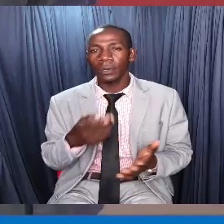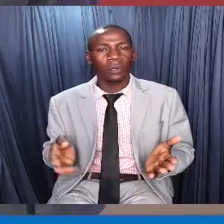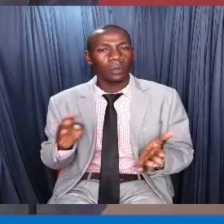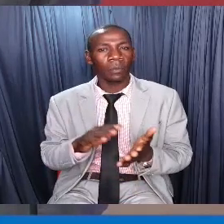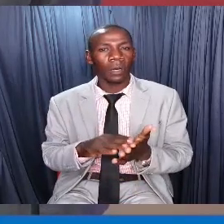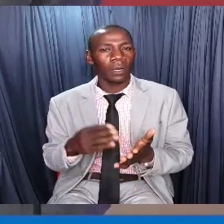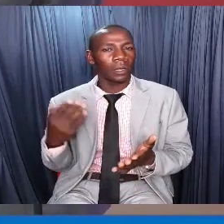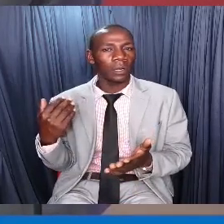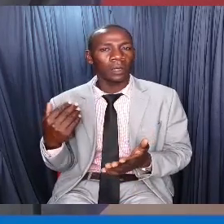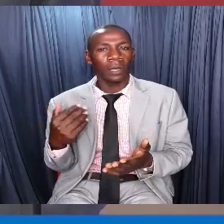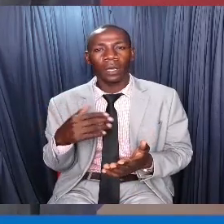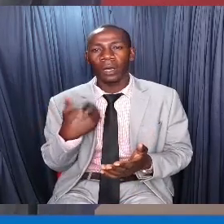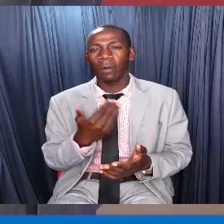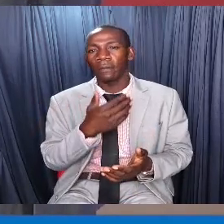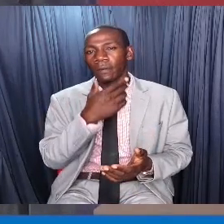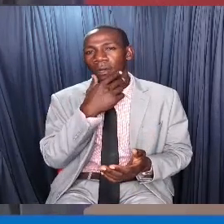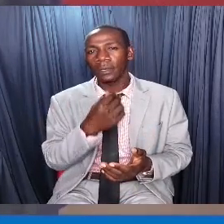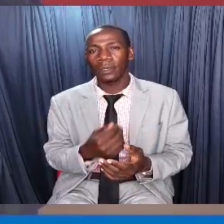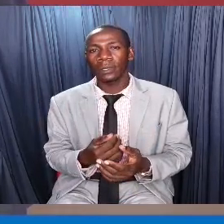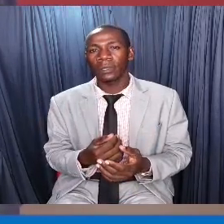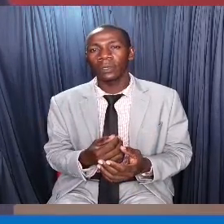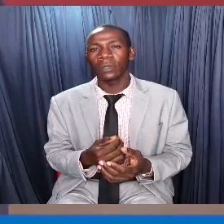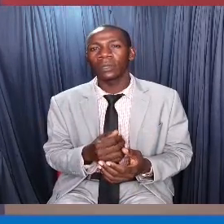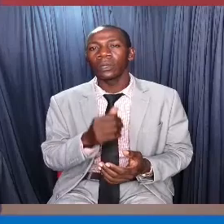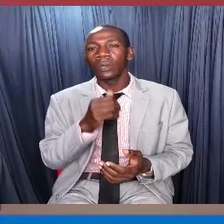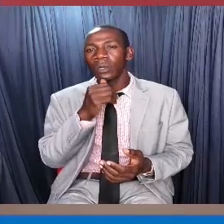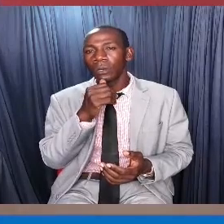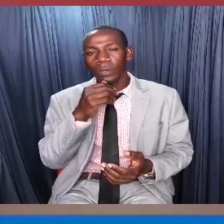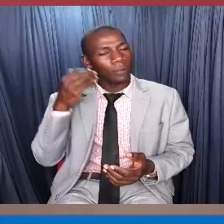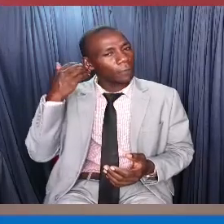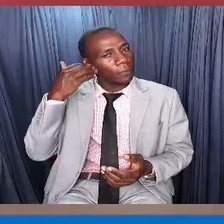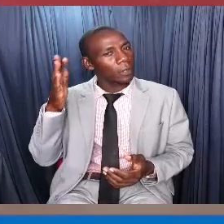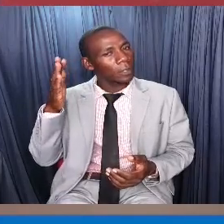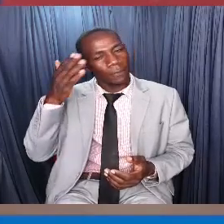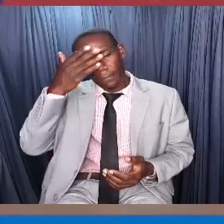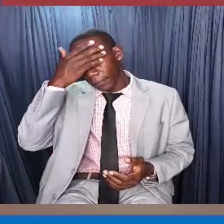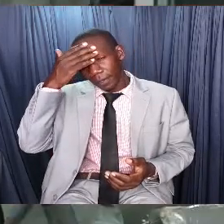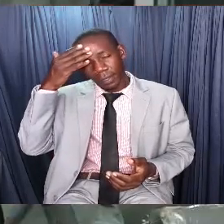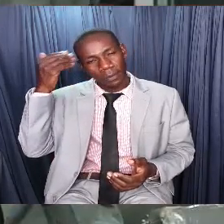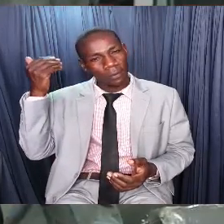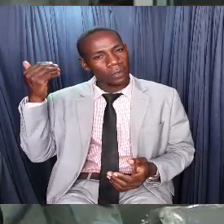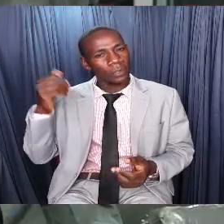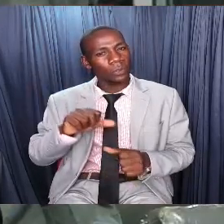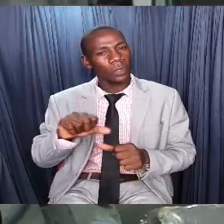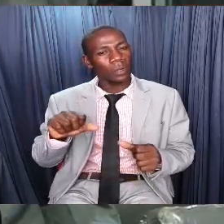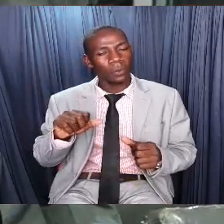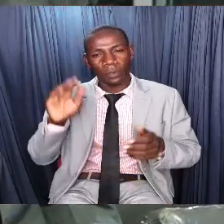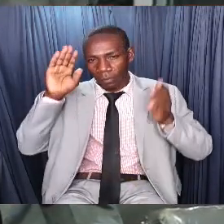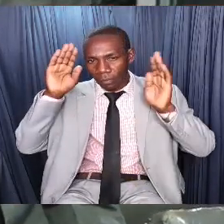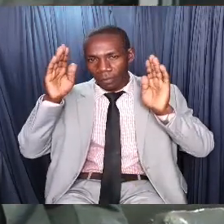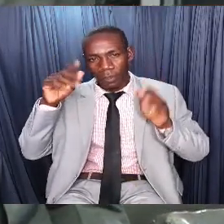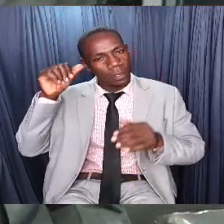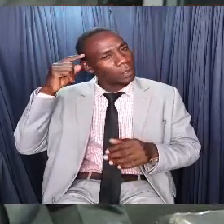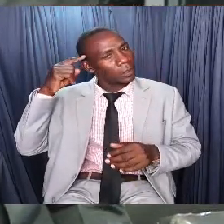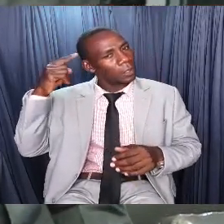tells him, let's go back. Baba yetu. Our father. Asenje akaacha kuangalia mambo ya punda. Lest he takes upon the us. Akaanza